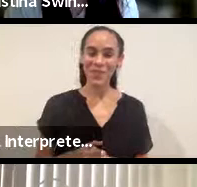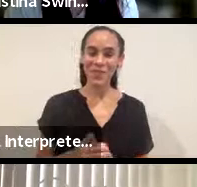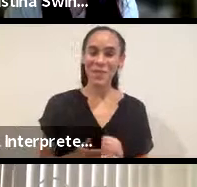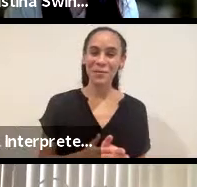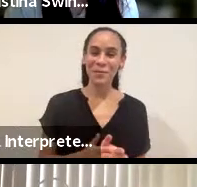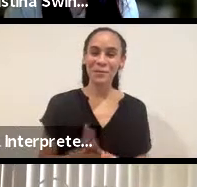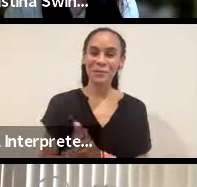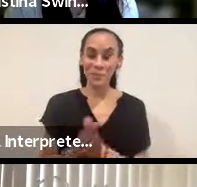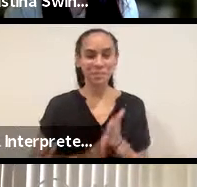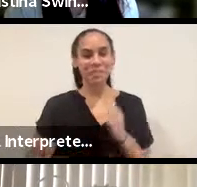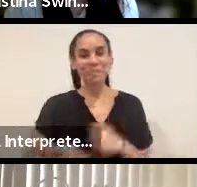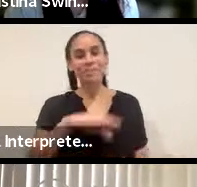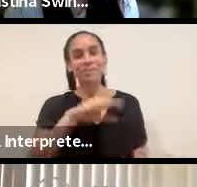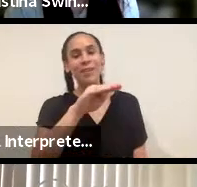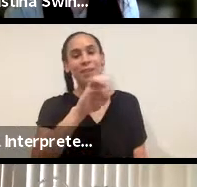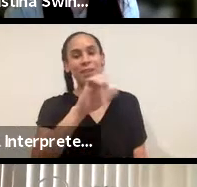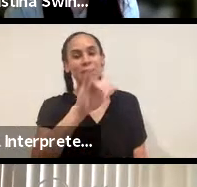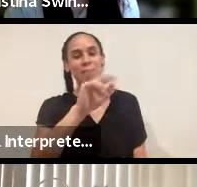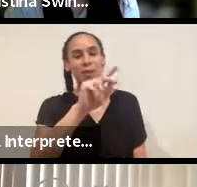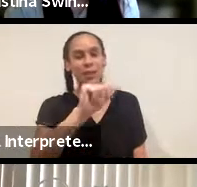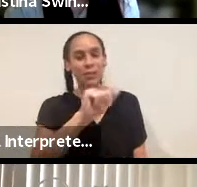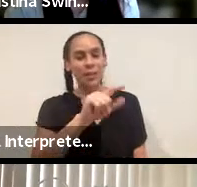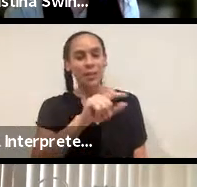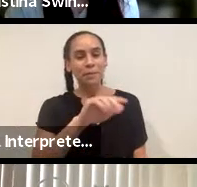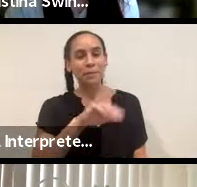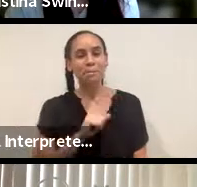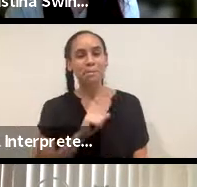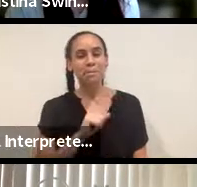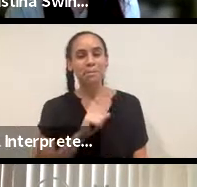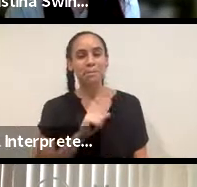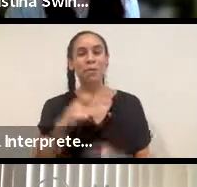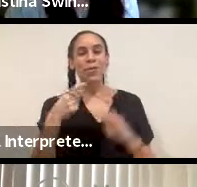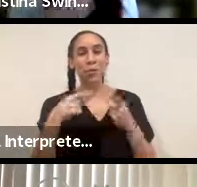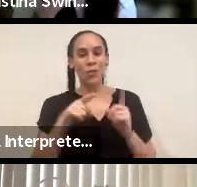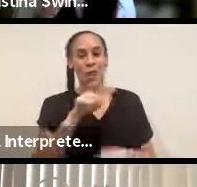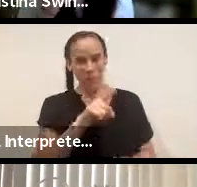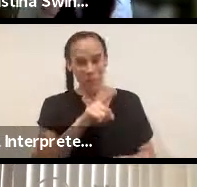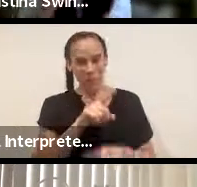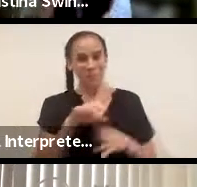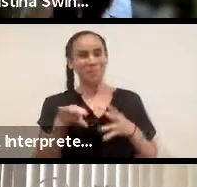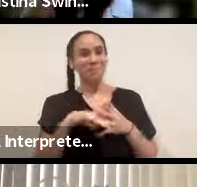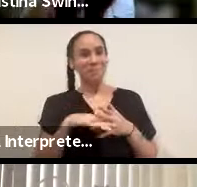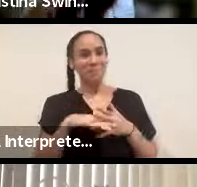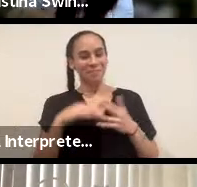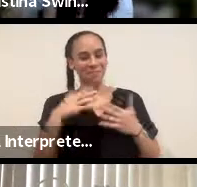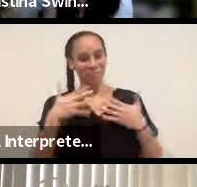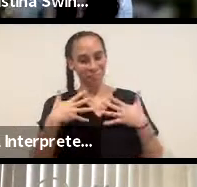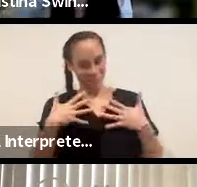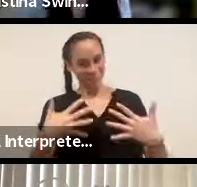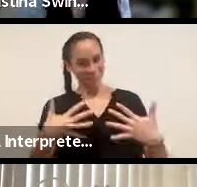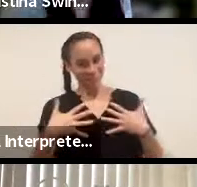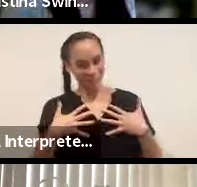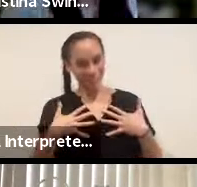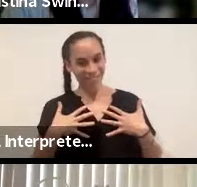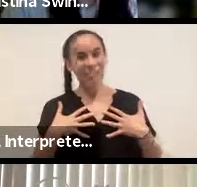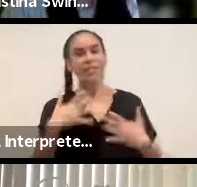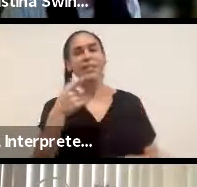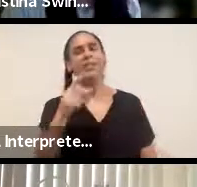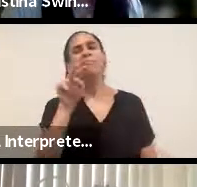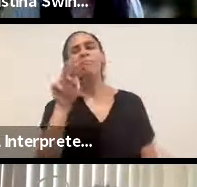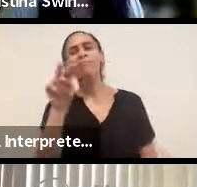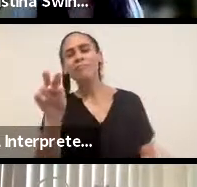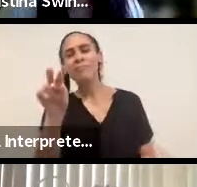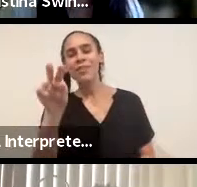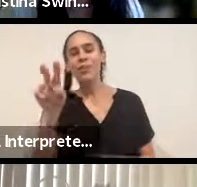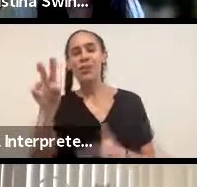So, Melinda, as you take a breath, I invite you to take a look at the chat board and just take